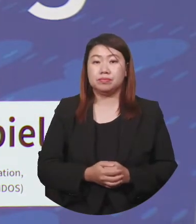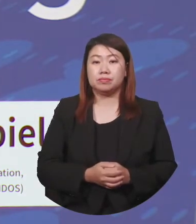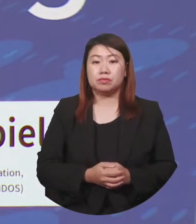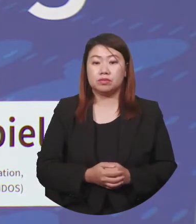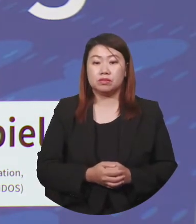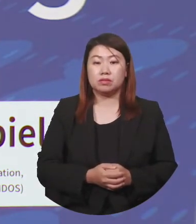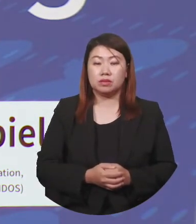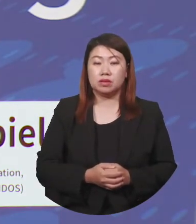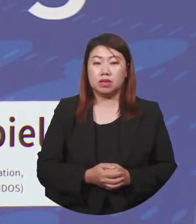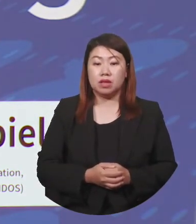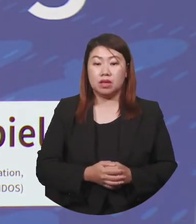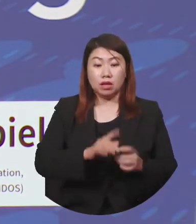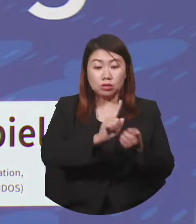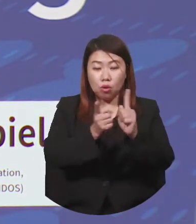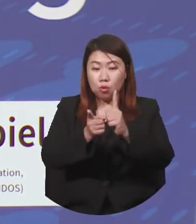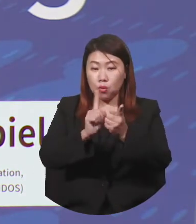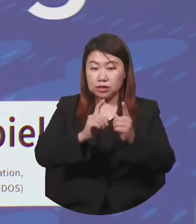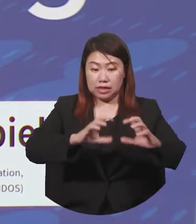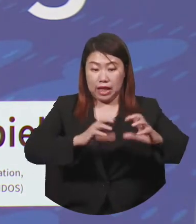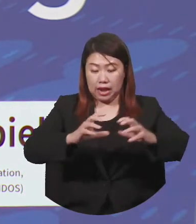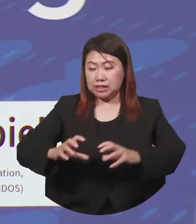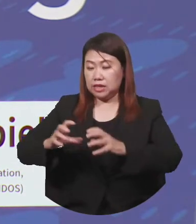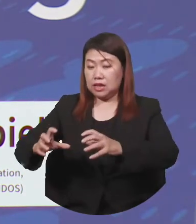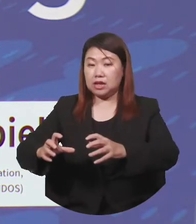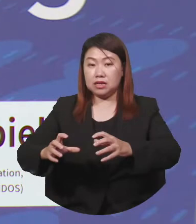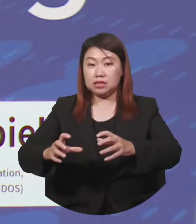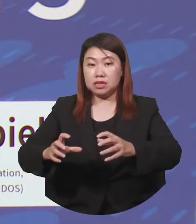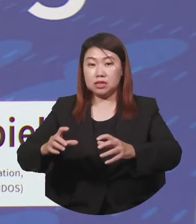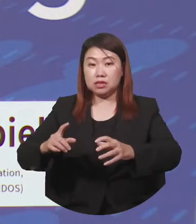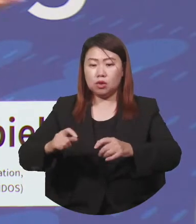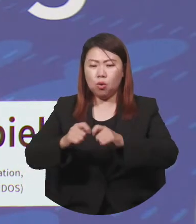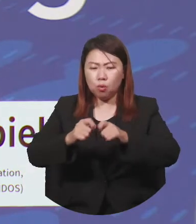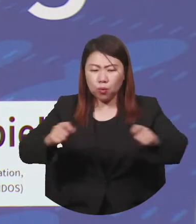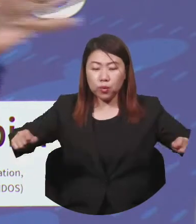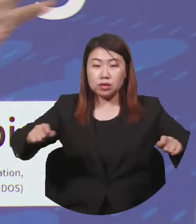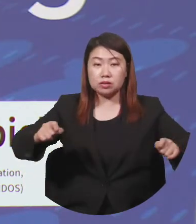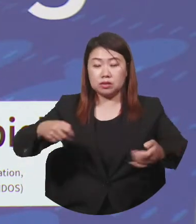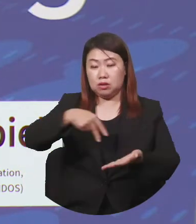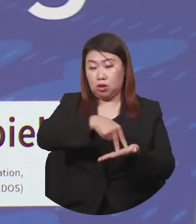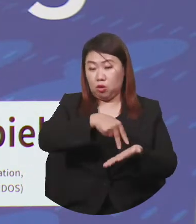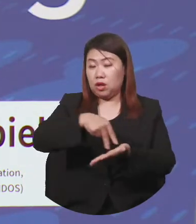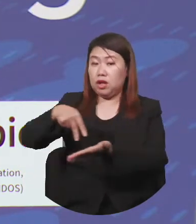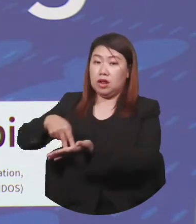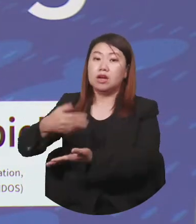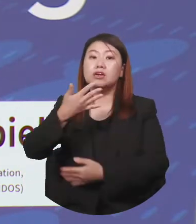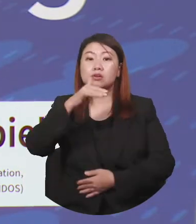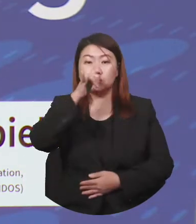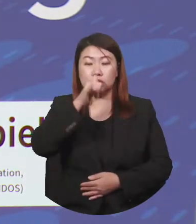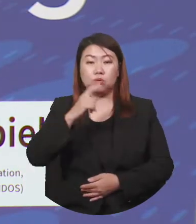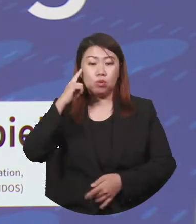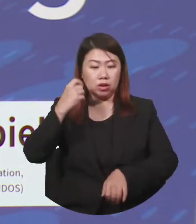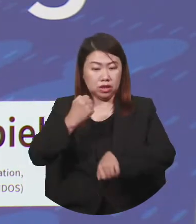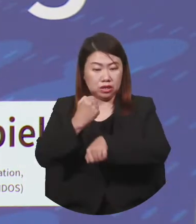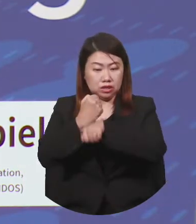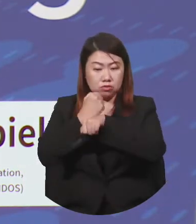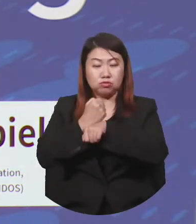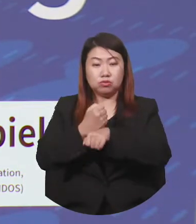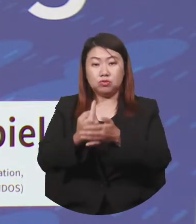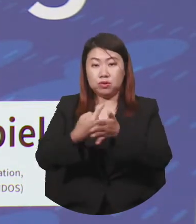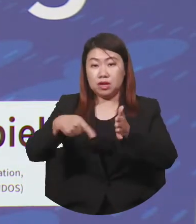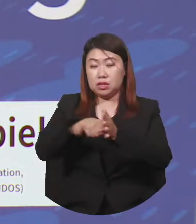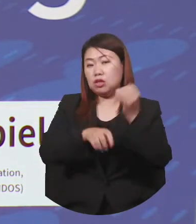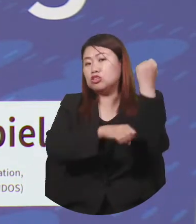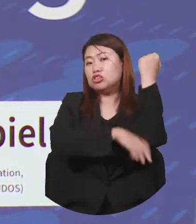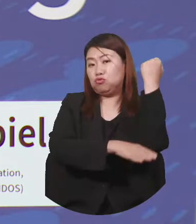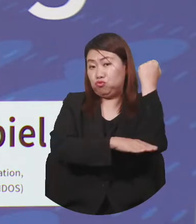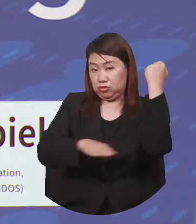more prominent role would be great. My last remark in this regard, really very briefly, why not to test a bit